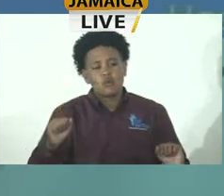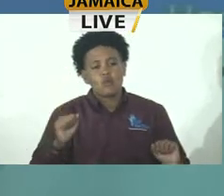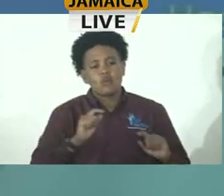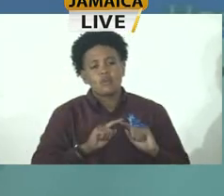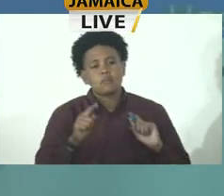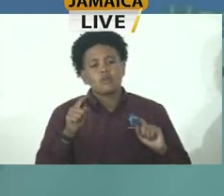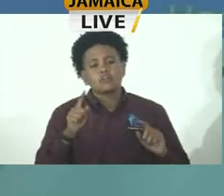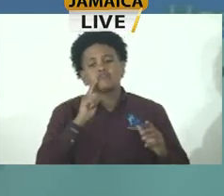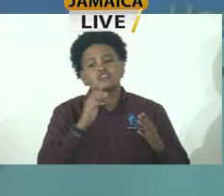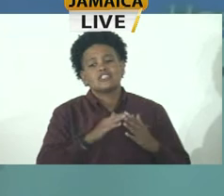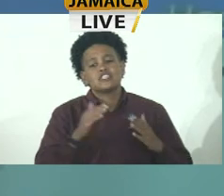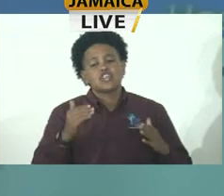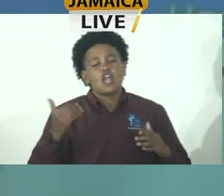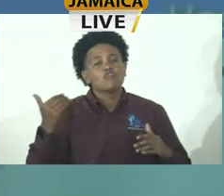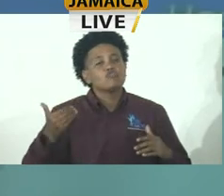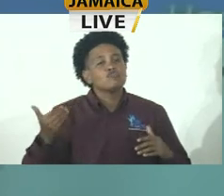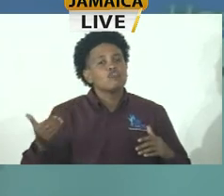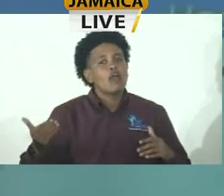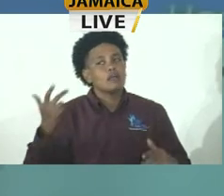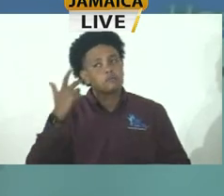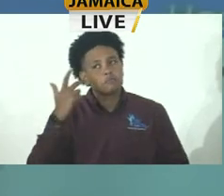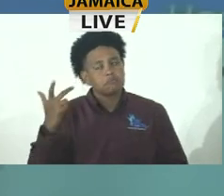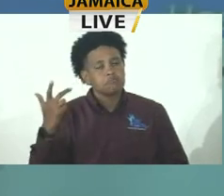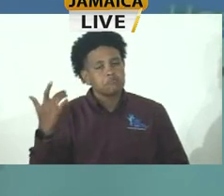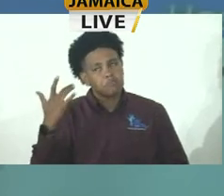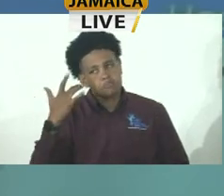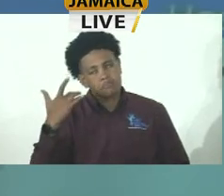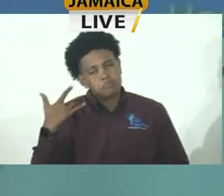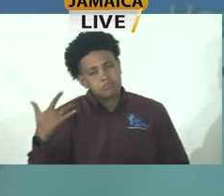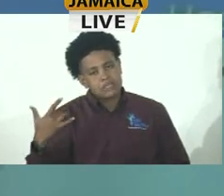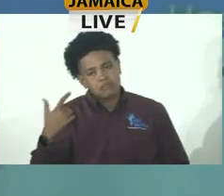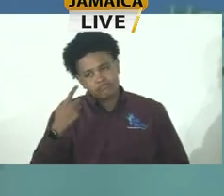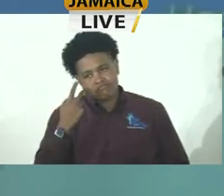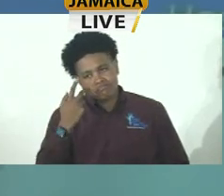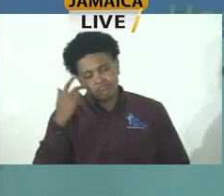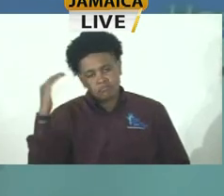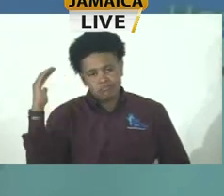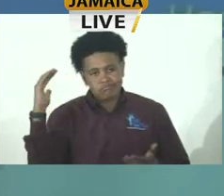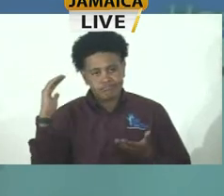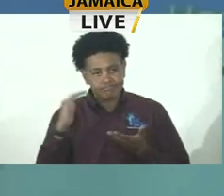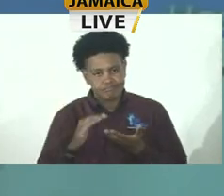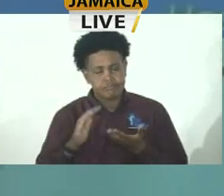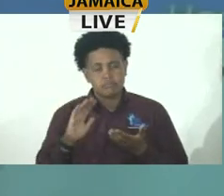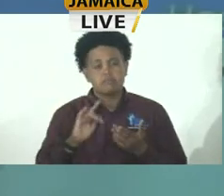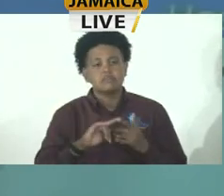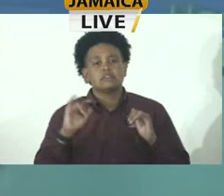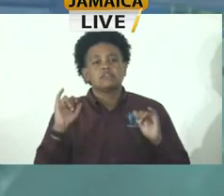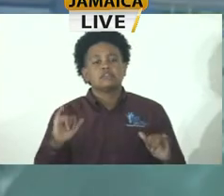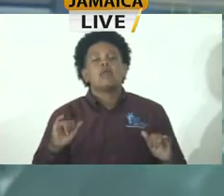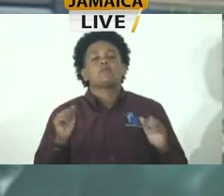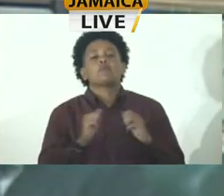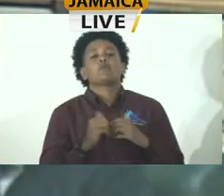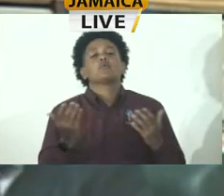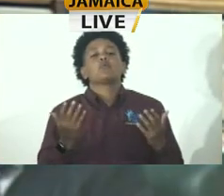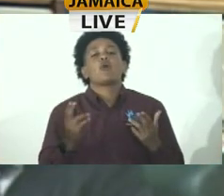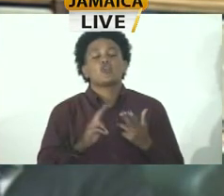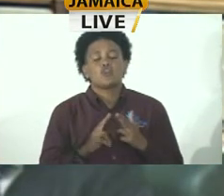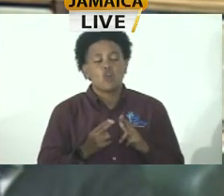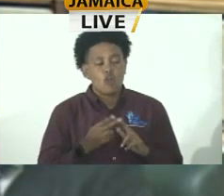it the general trend is heading downwards so too would be the number